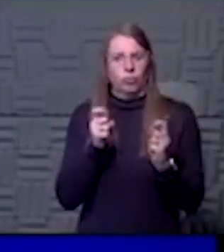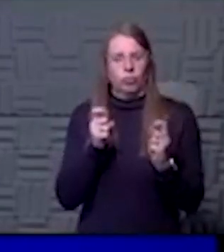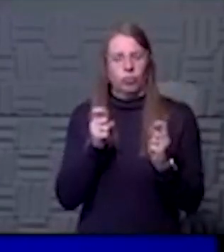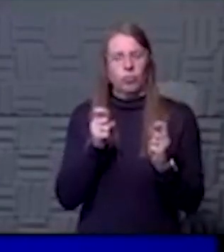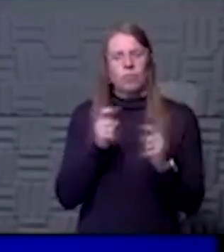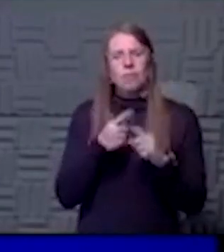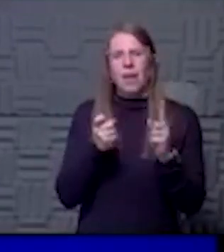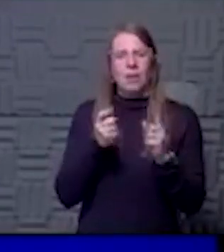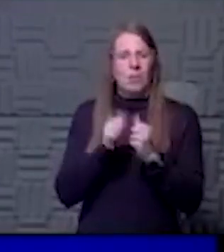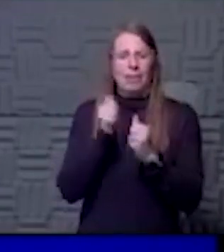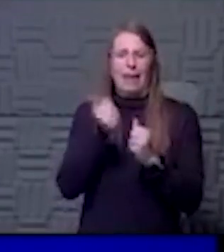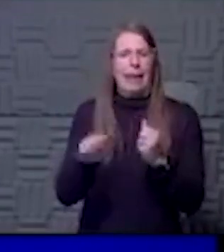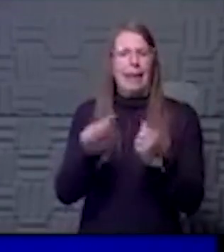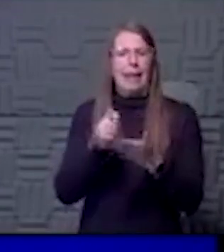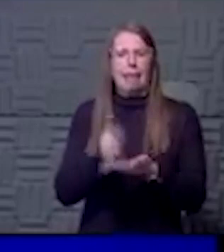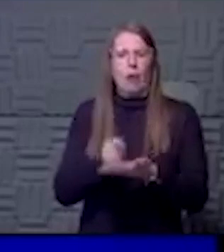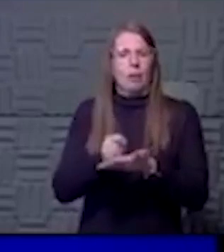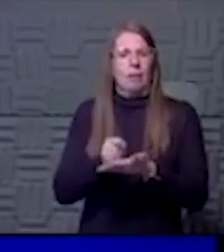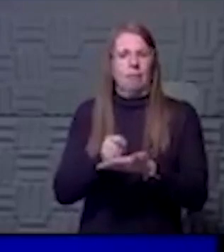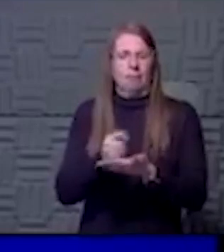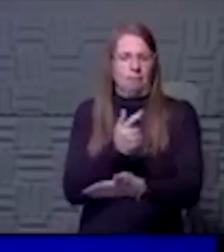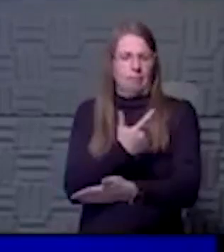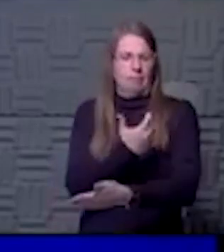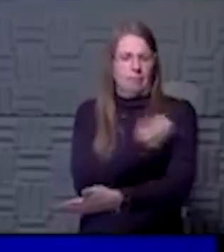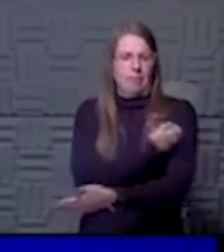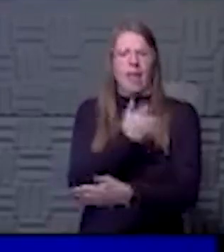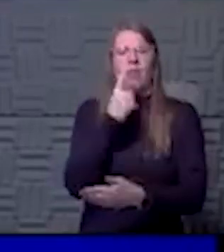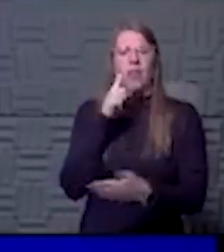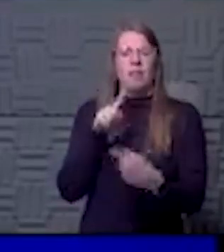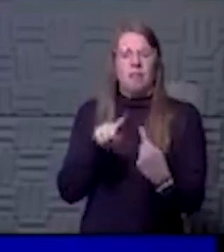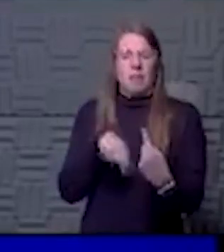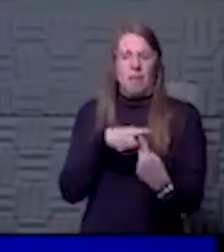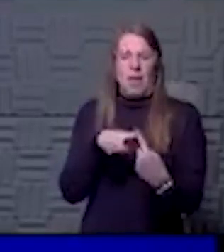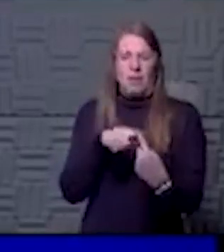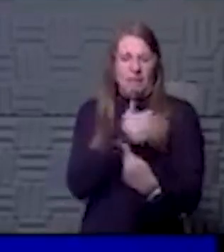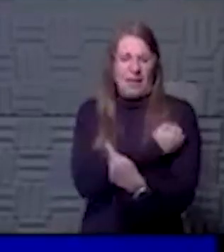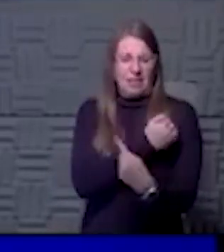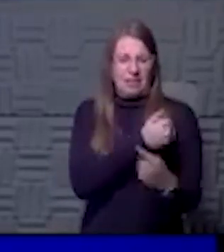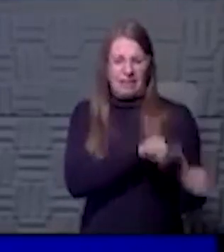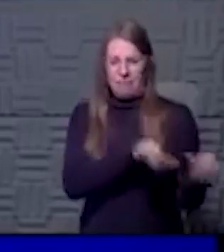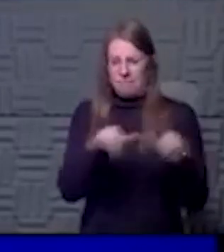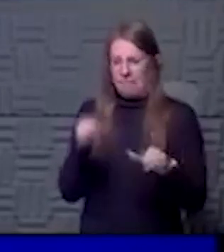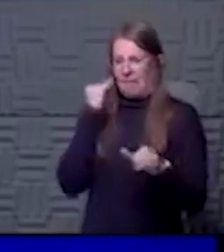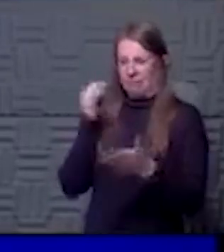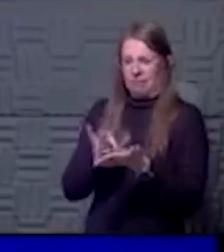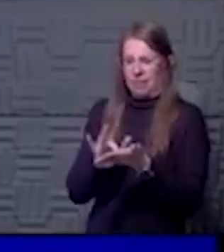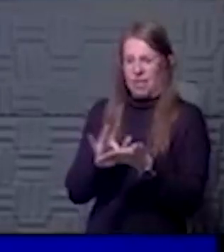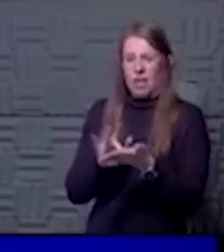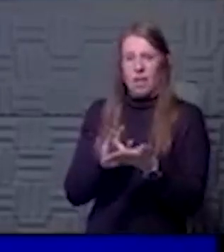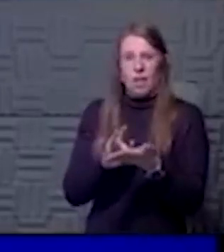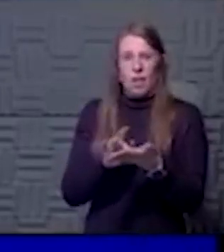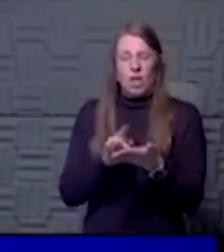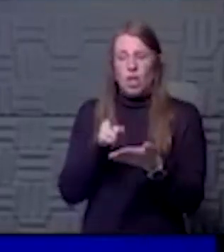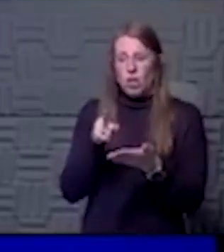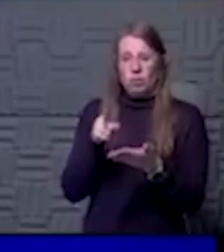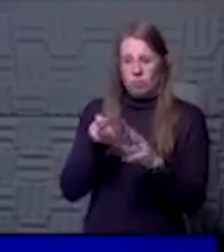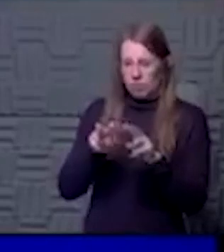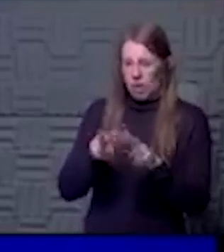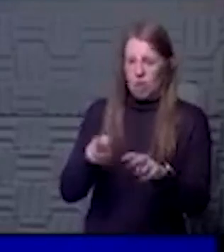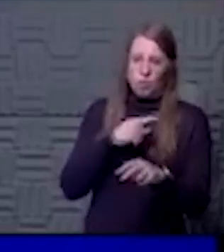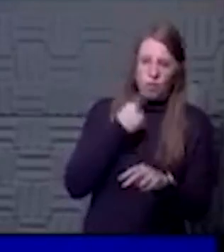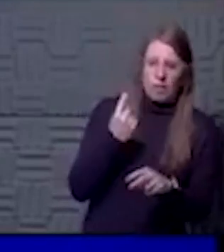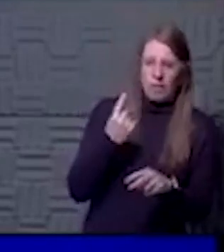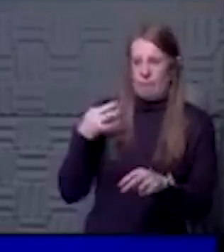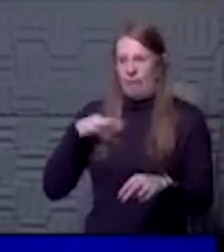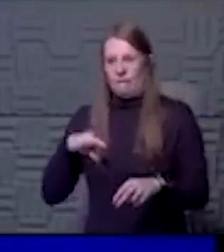with any therapy you ever take, think of the vaccine as a drug. And when you're presented with a drug, you look at the risk and benefit of that